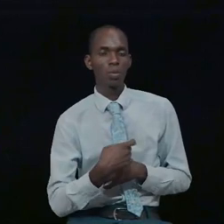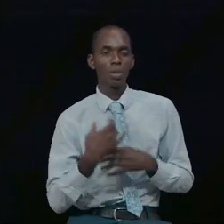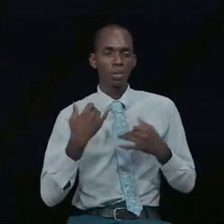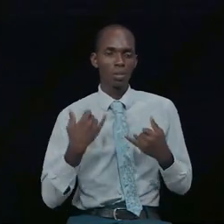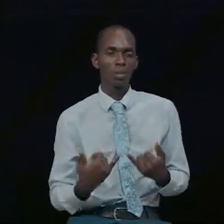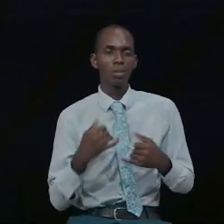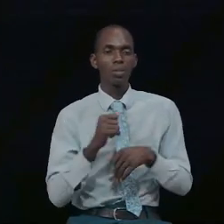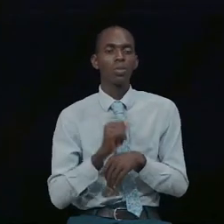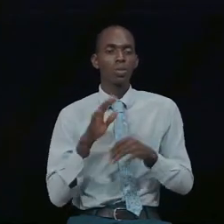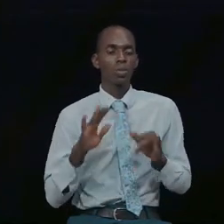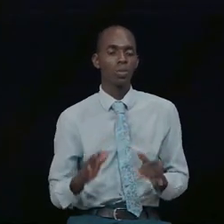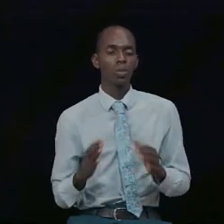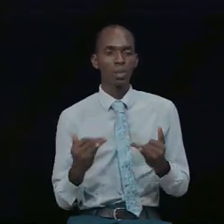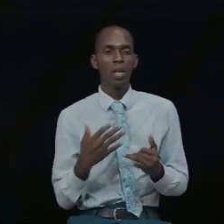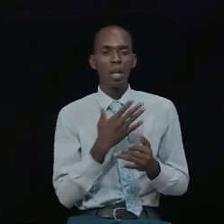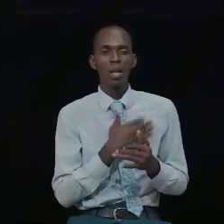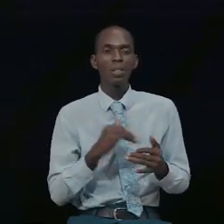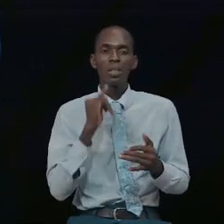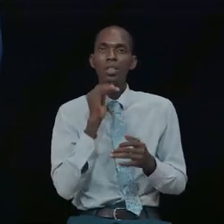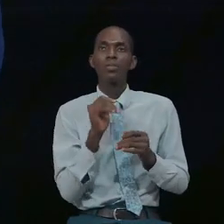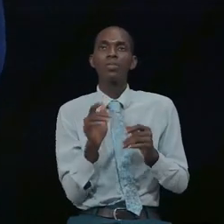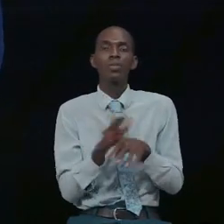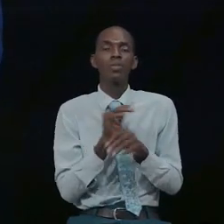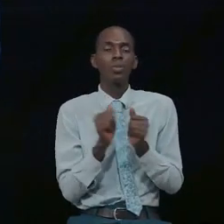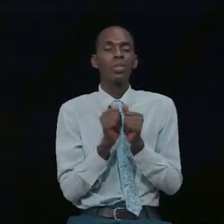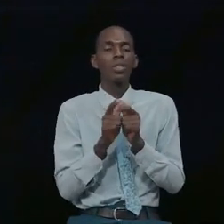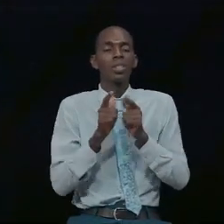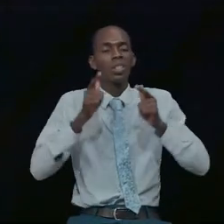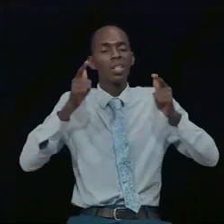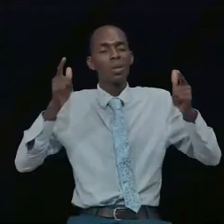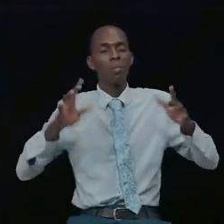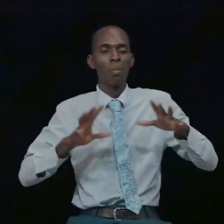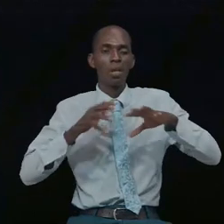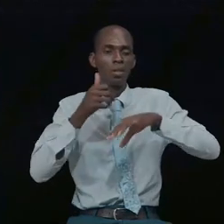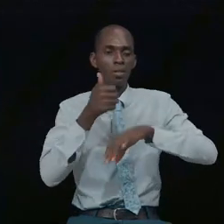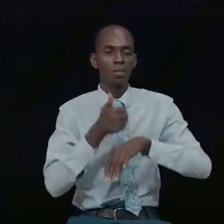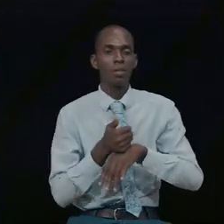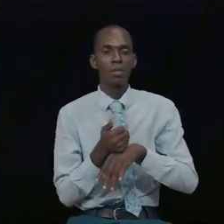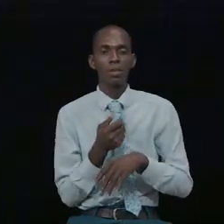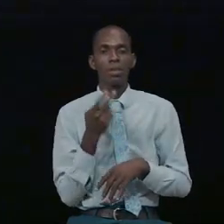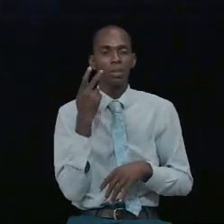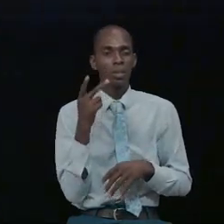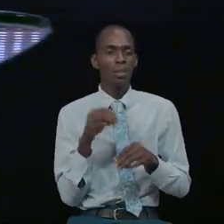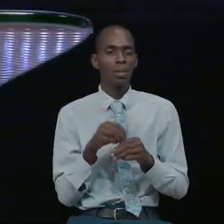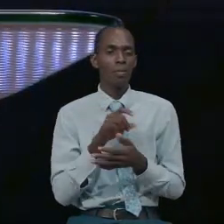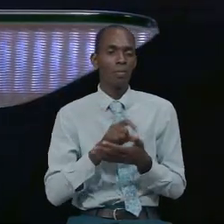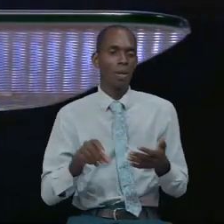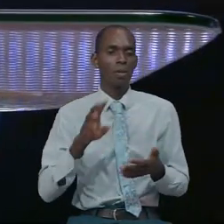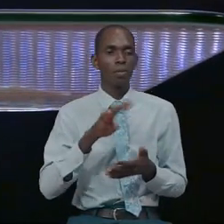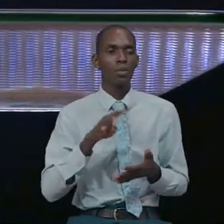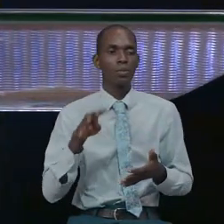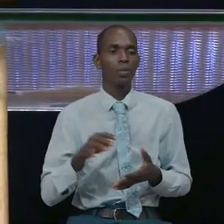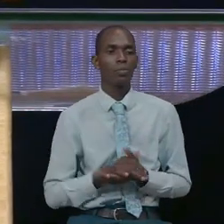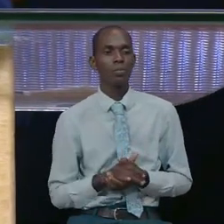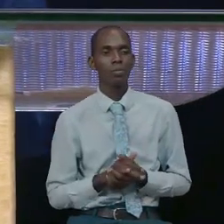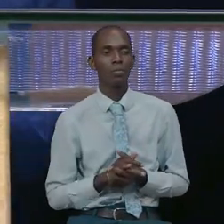great mountain and filled the whole earth. Look at verse 44. In verse